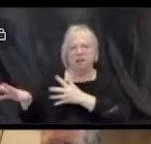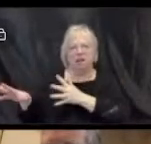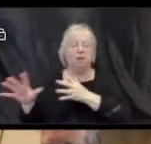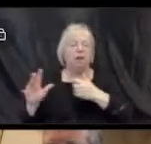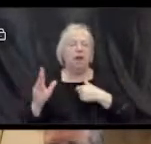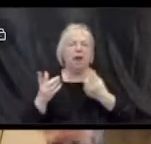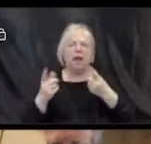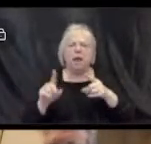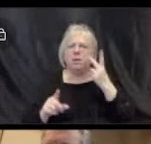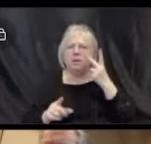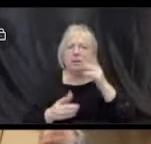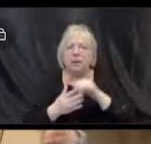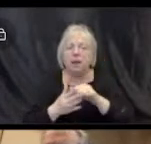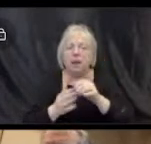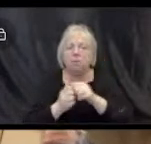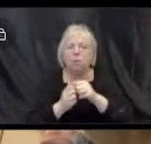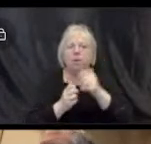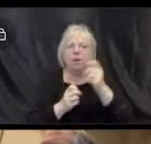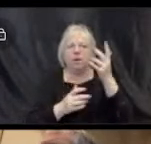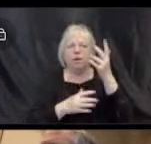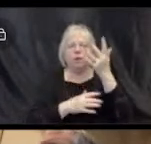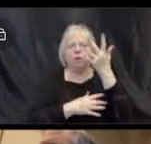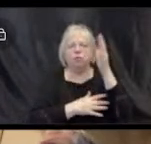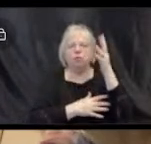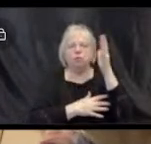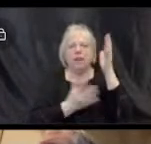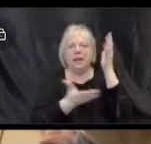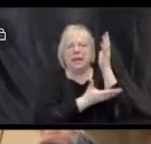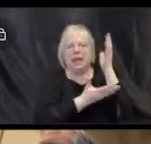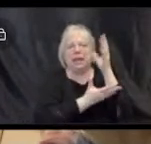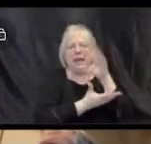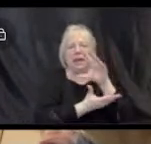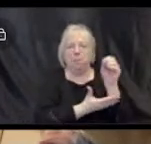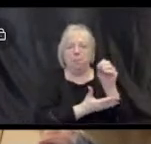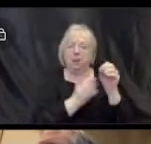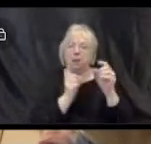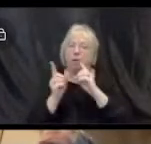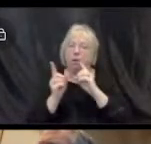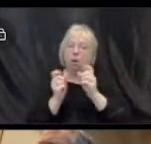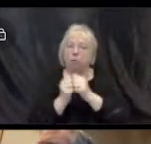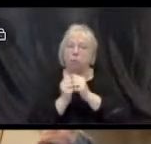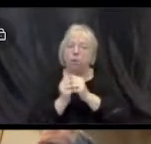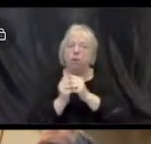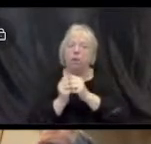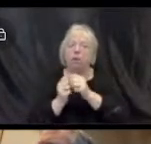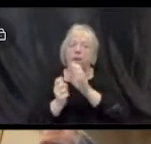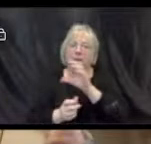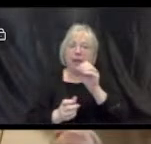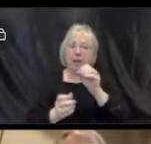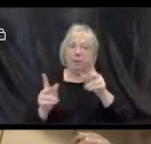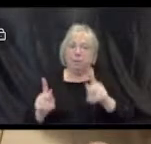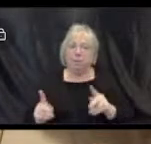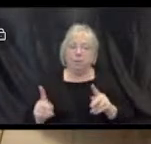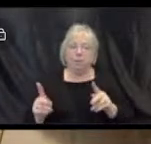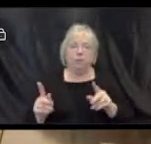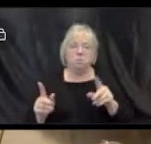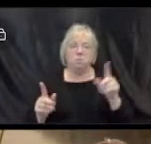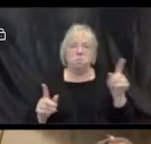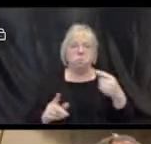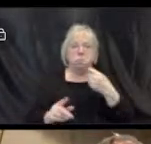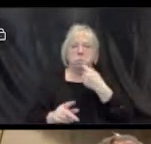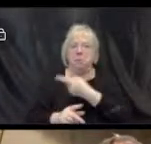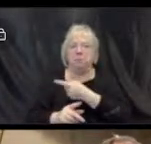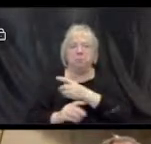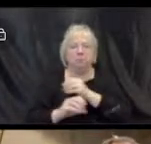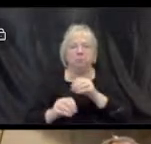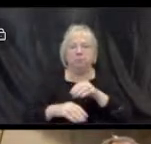this occur with the tree cutting company there and talked with him, and they didn't give him any